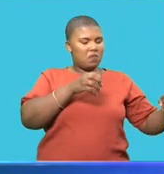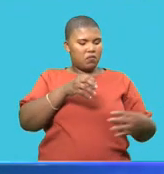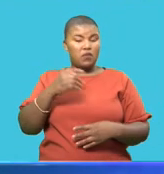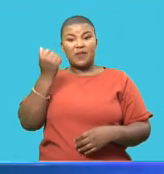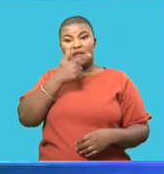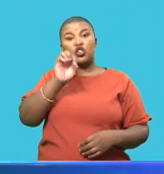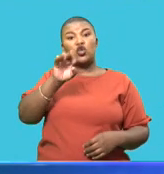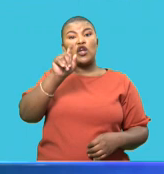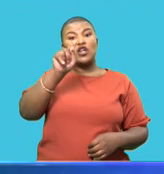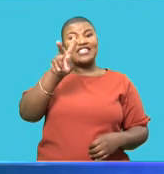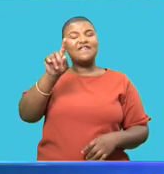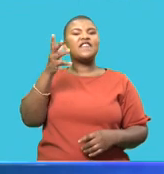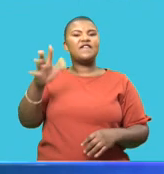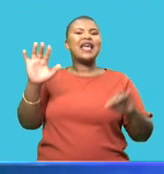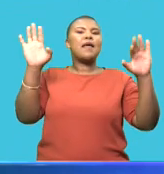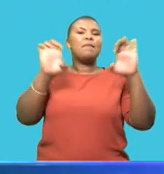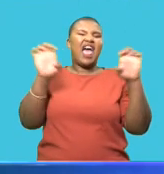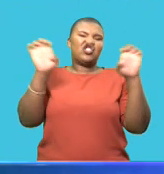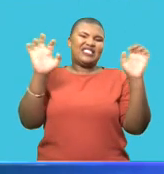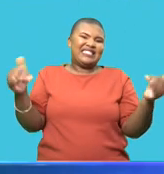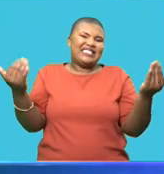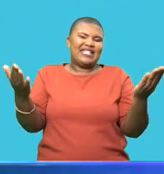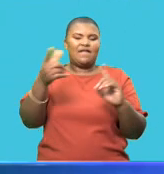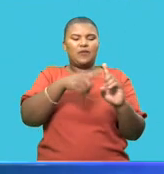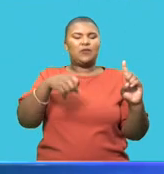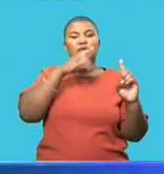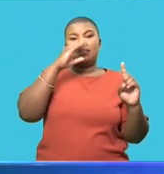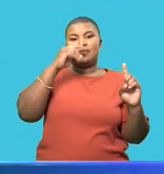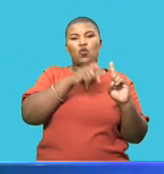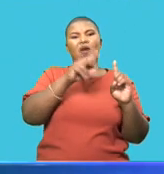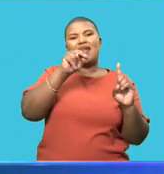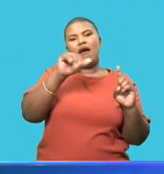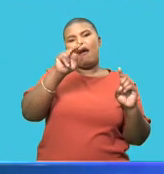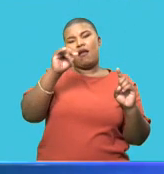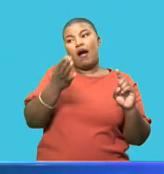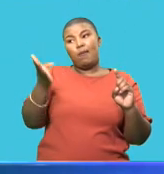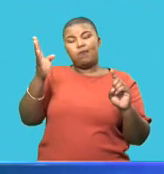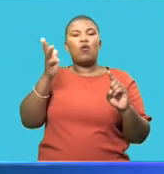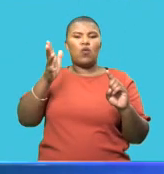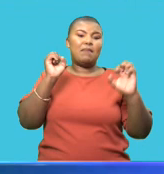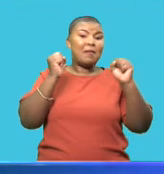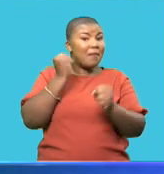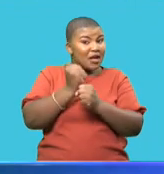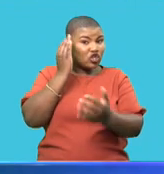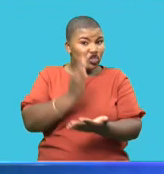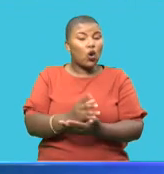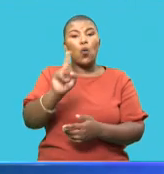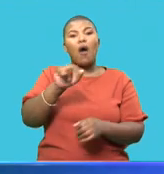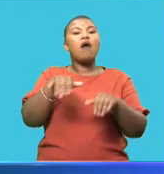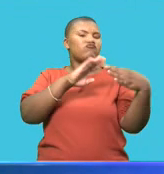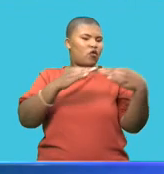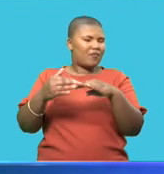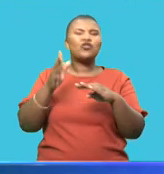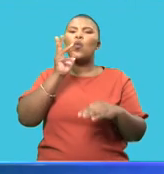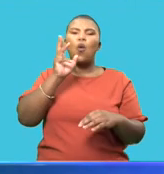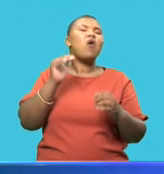TV News earlier today, the Emergency Management Services spokesperson Nana Khadebe Khiba has assured residents that the shutdown